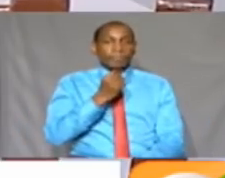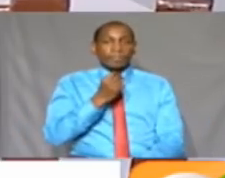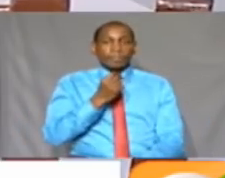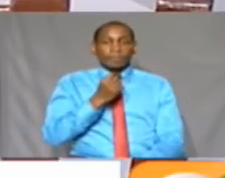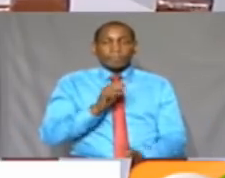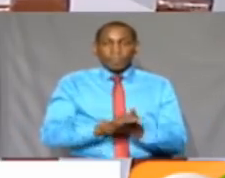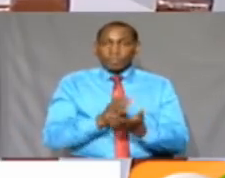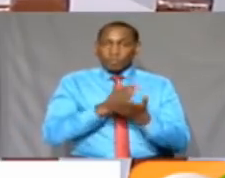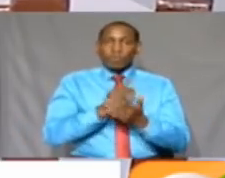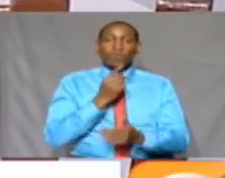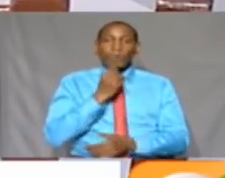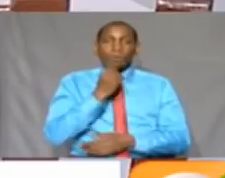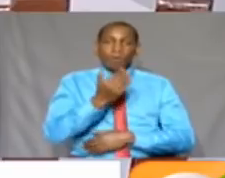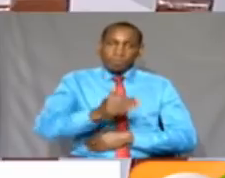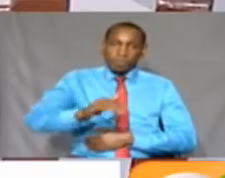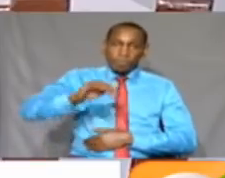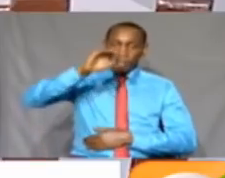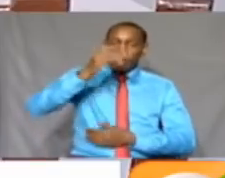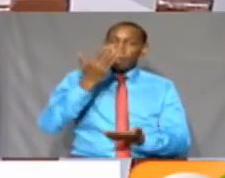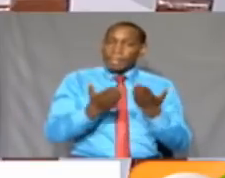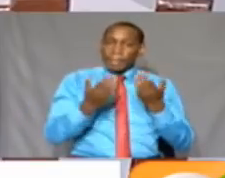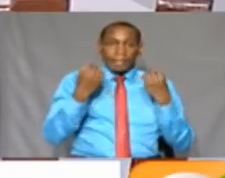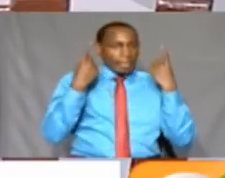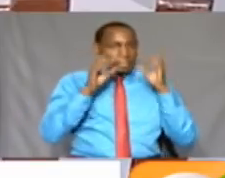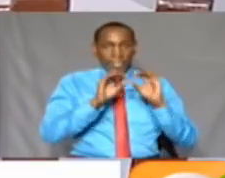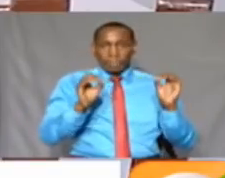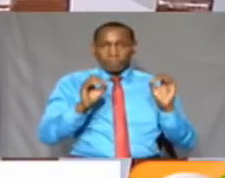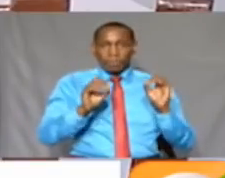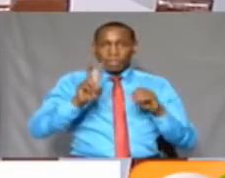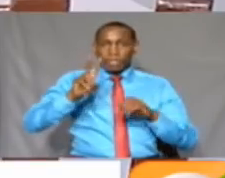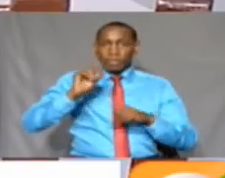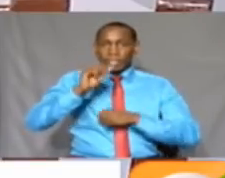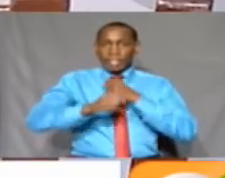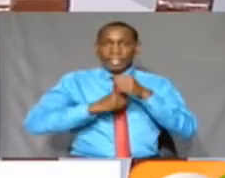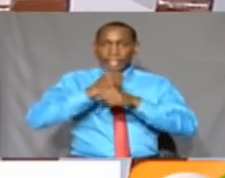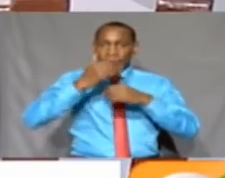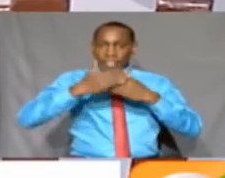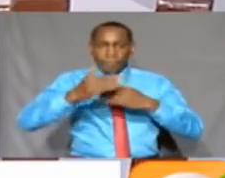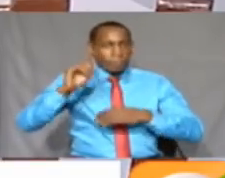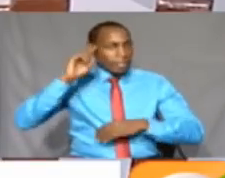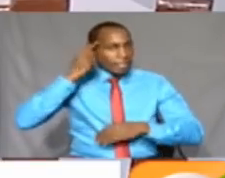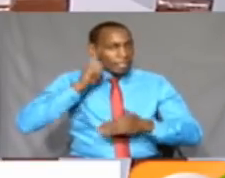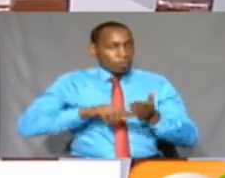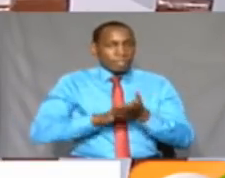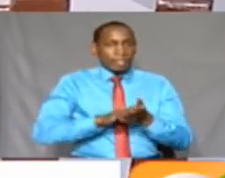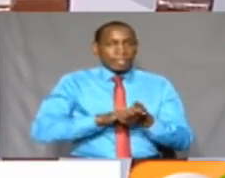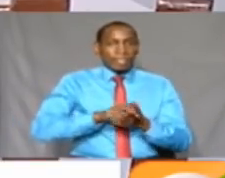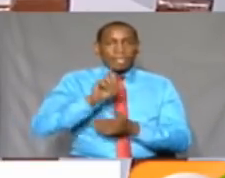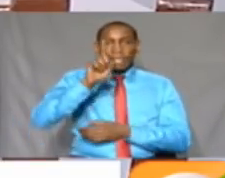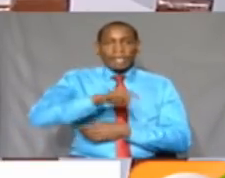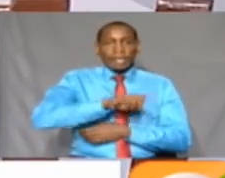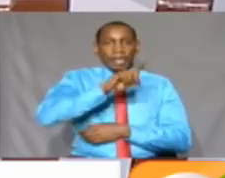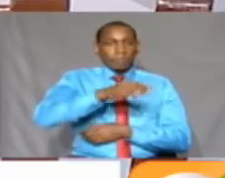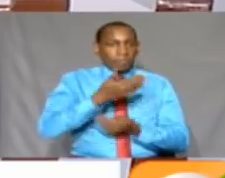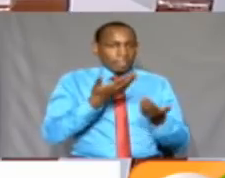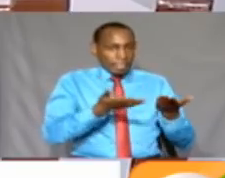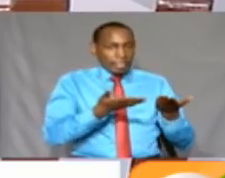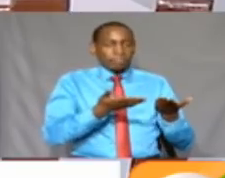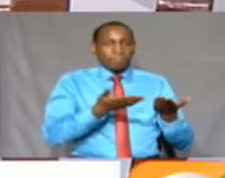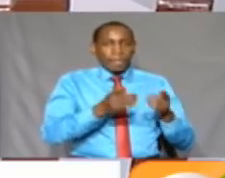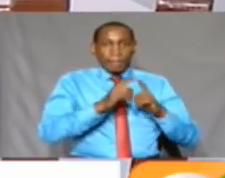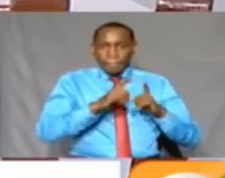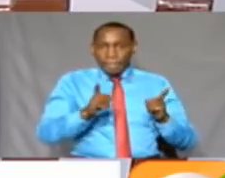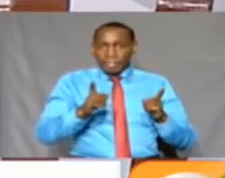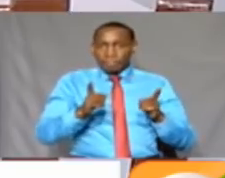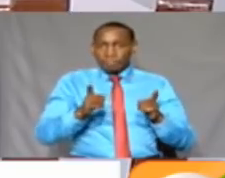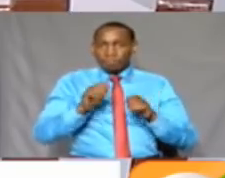he's a young person, yeah, he probably doesn't understand. 20 years from now, he'll think that what he did is extremely stupid. Yeah. But then we'll have